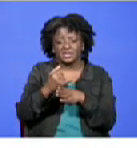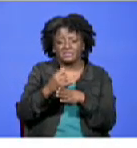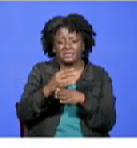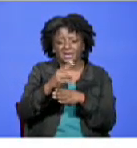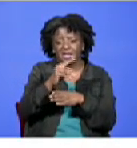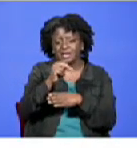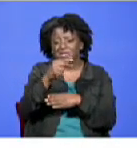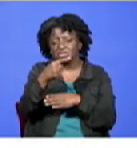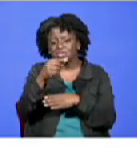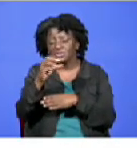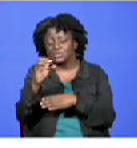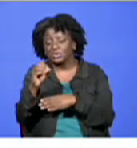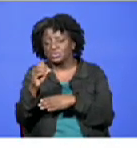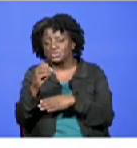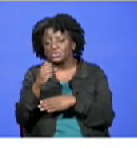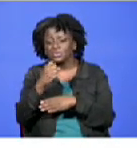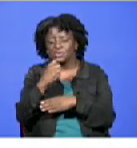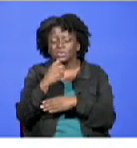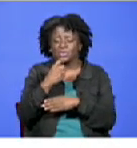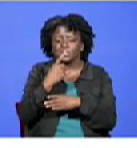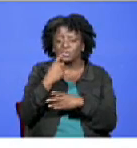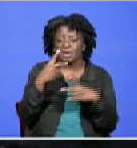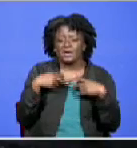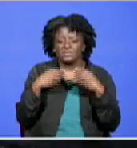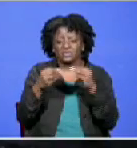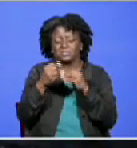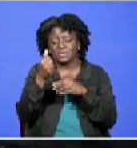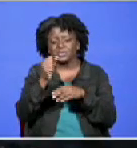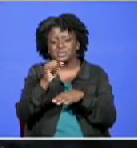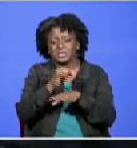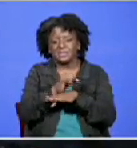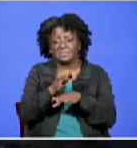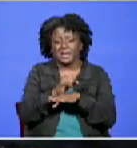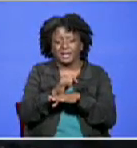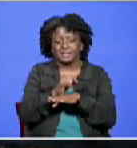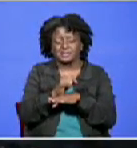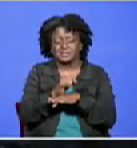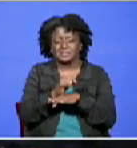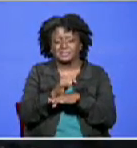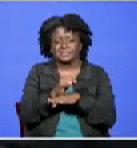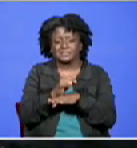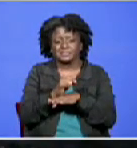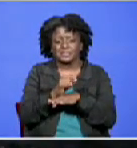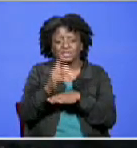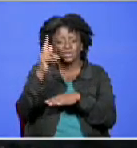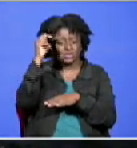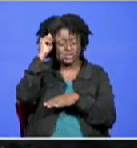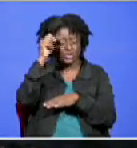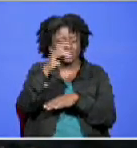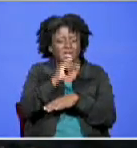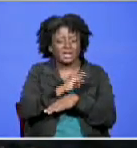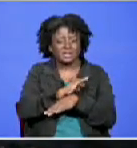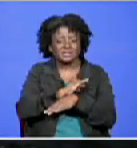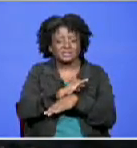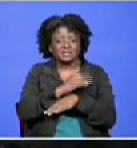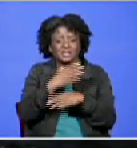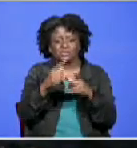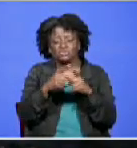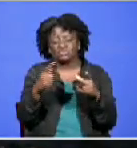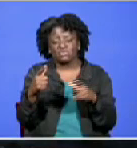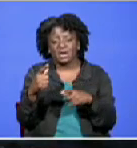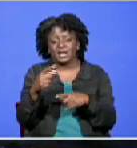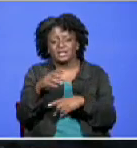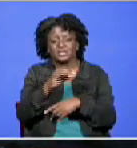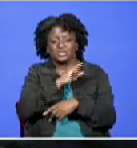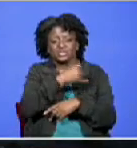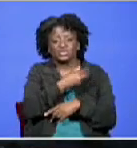agencies where the funds will have the most impact. From the minor league baseball diamond, Todd Isaacs and Grand Junction, they watched their season come to an